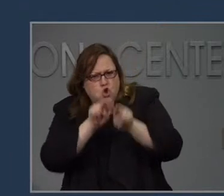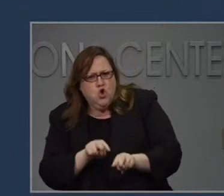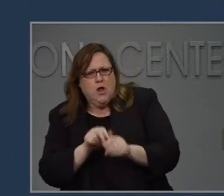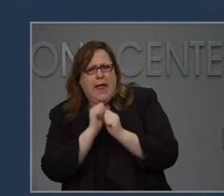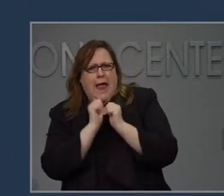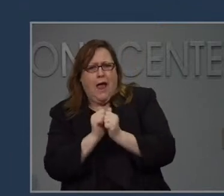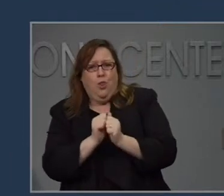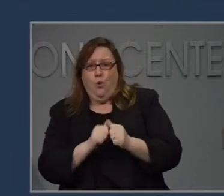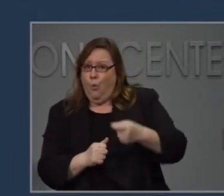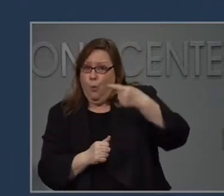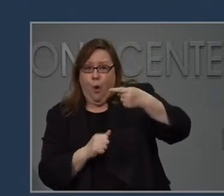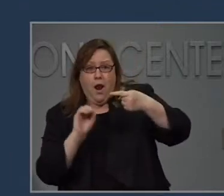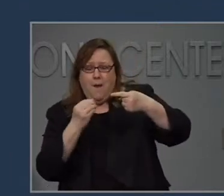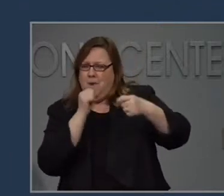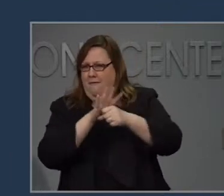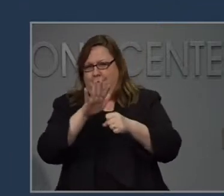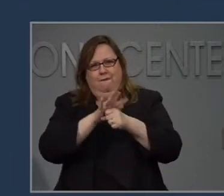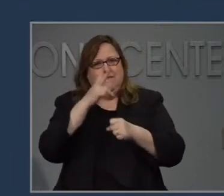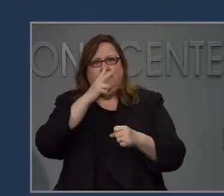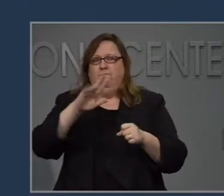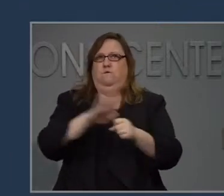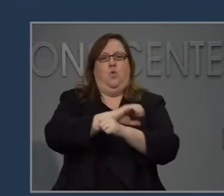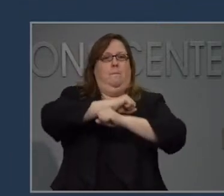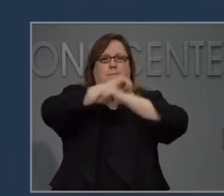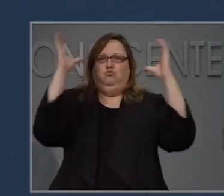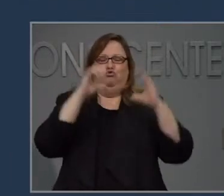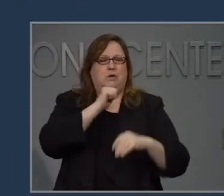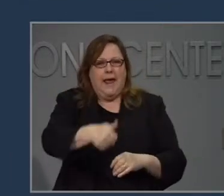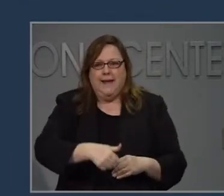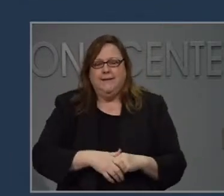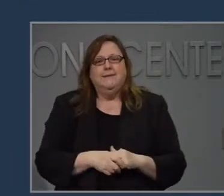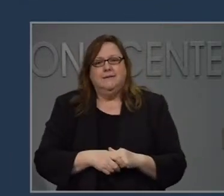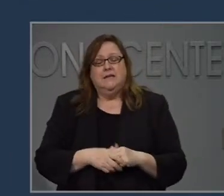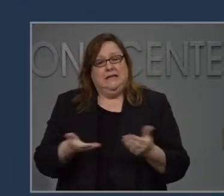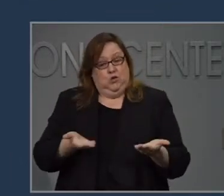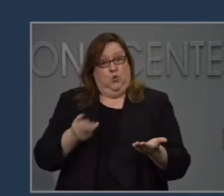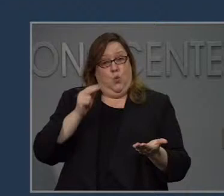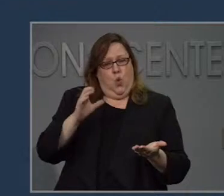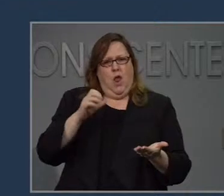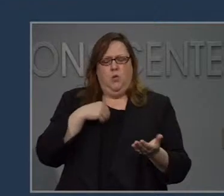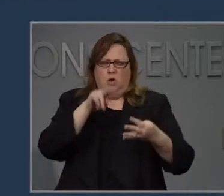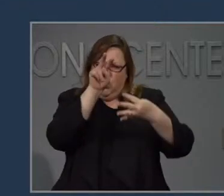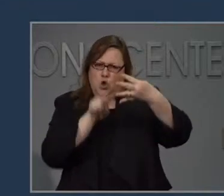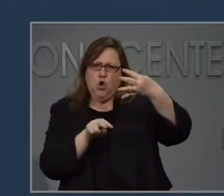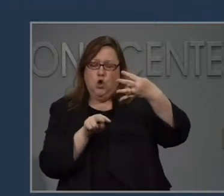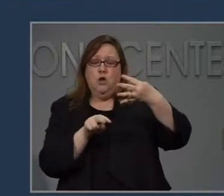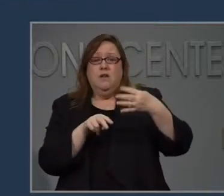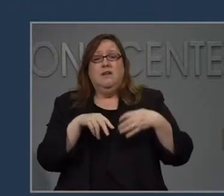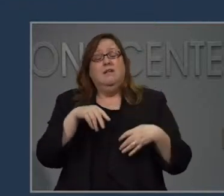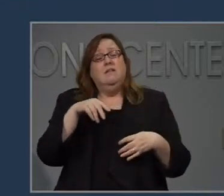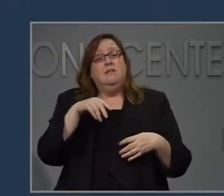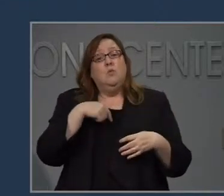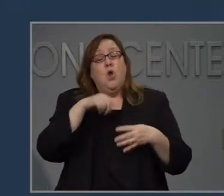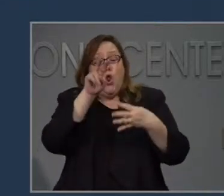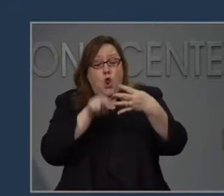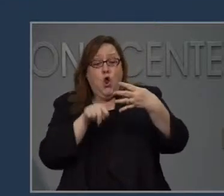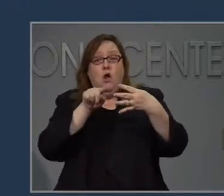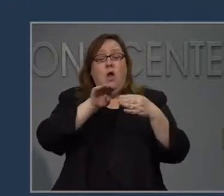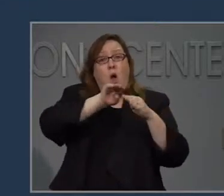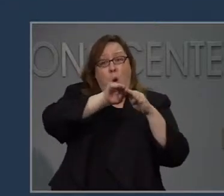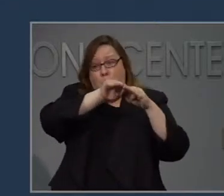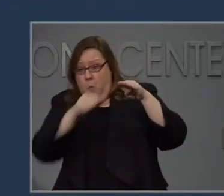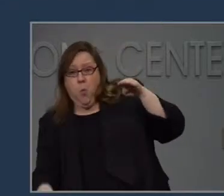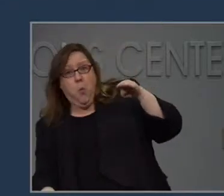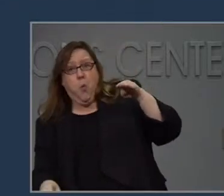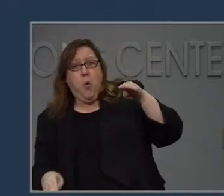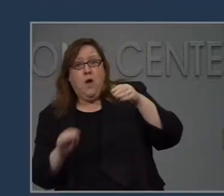we aren't seeing a significant downward trajectory on most metrics, largely because we were successful in preventing a